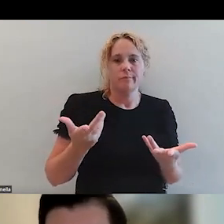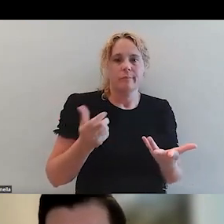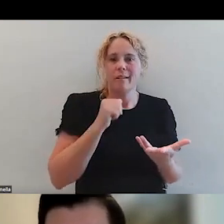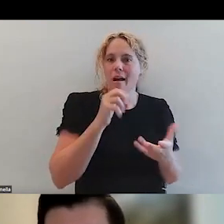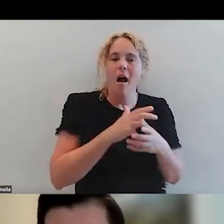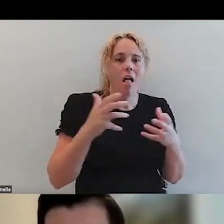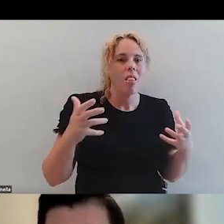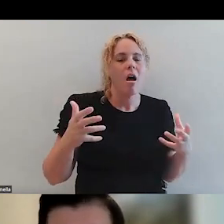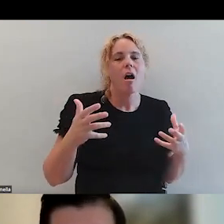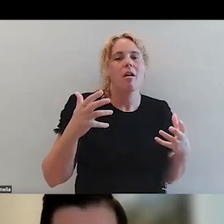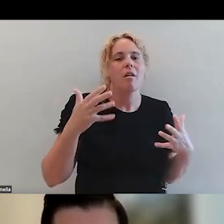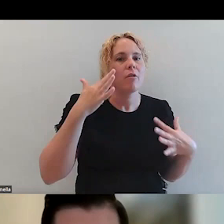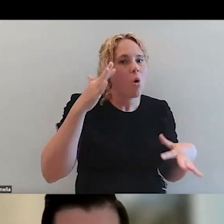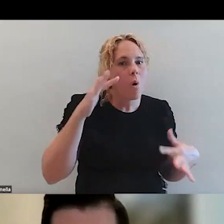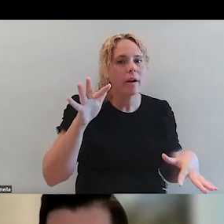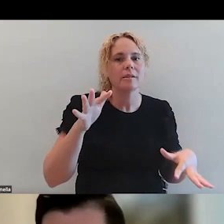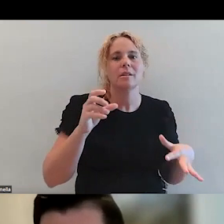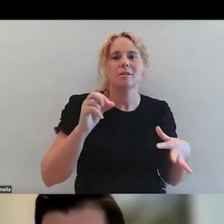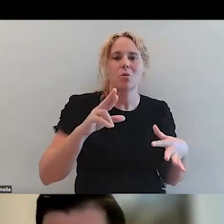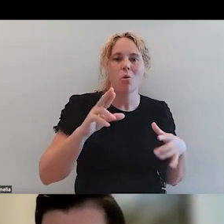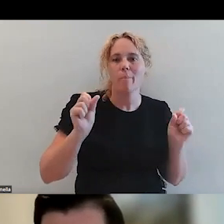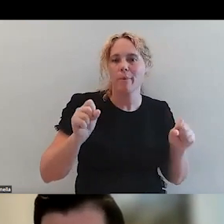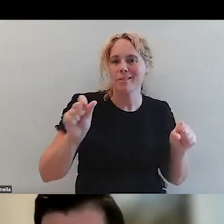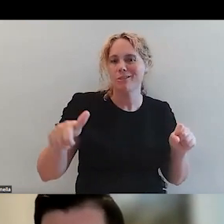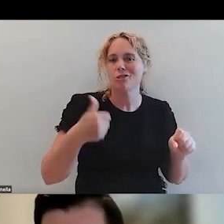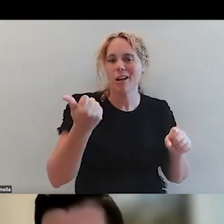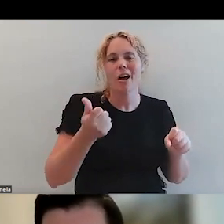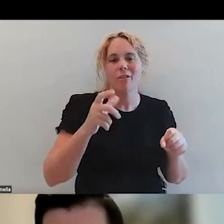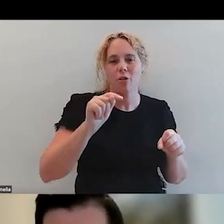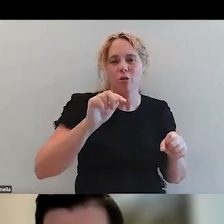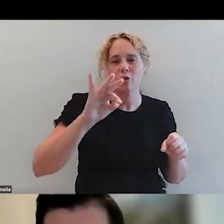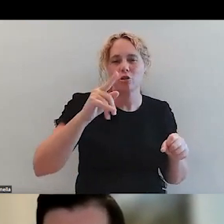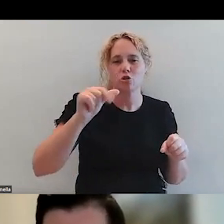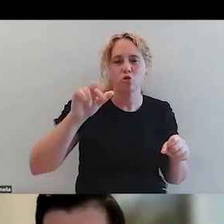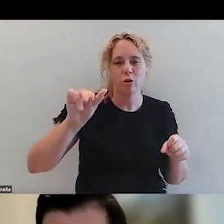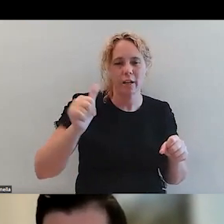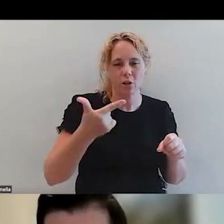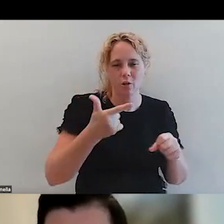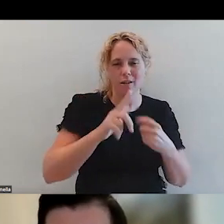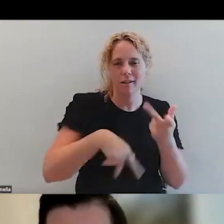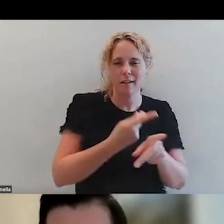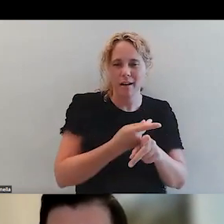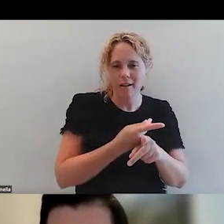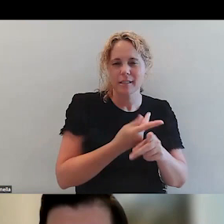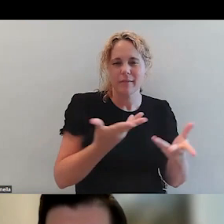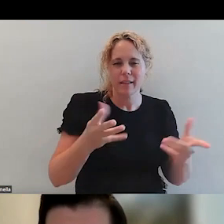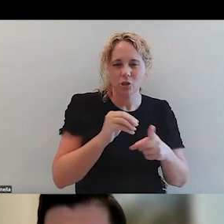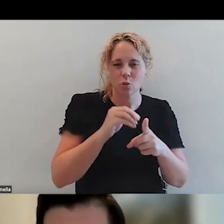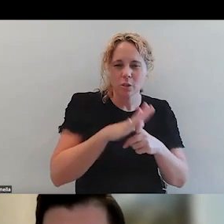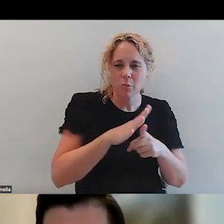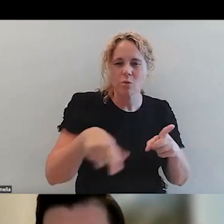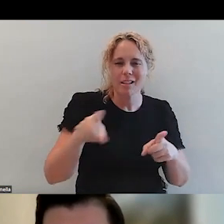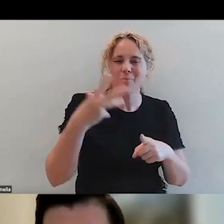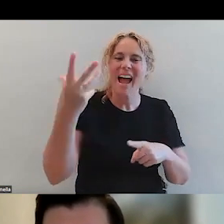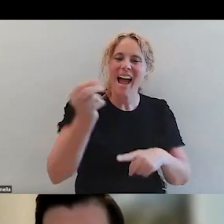noises, where there's not potentially other triggering types of things to expose them to, that outpatient